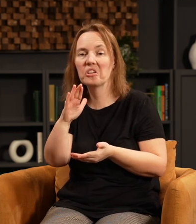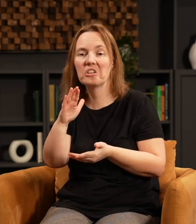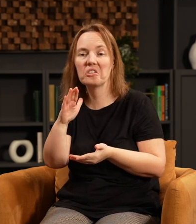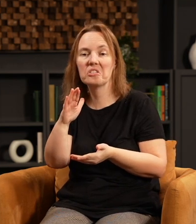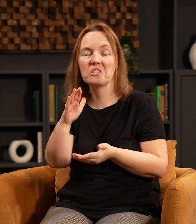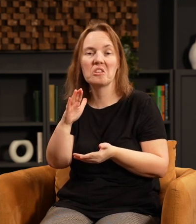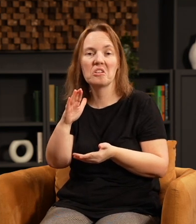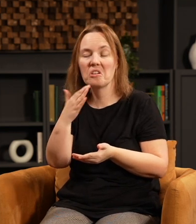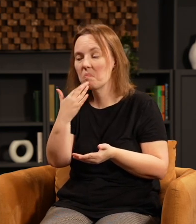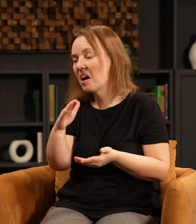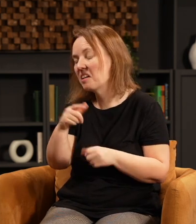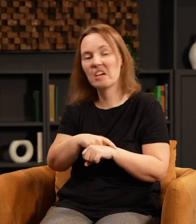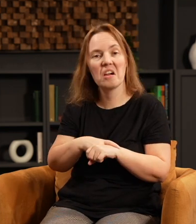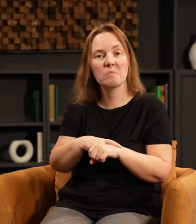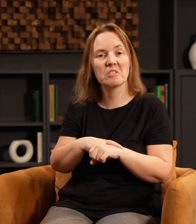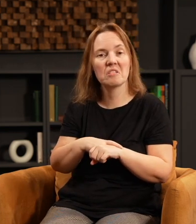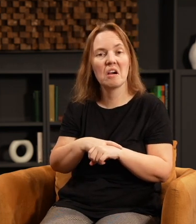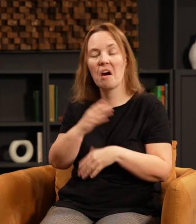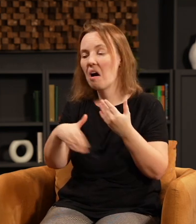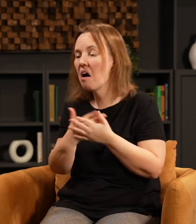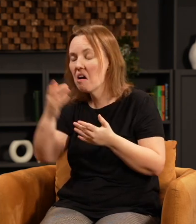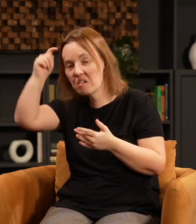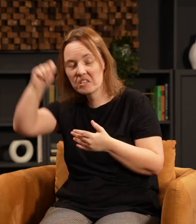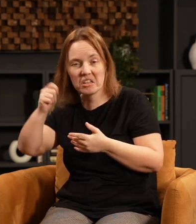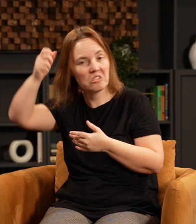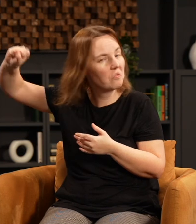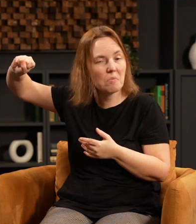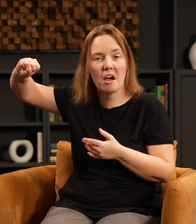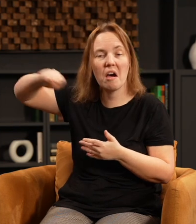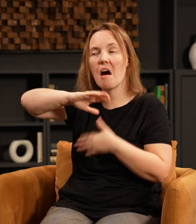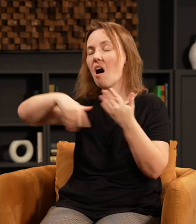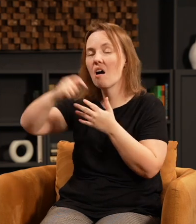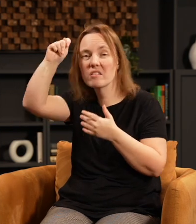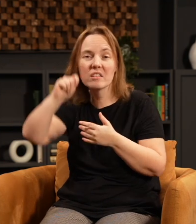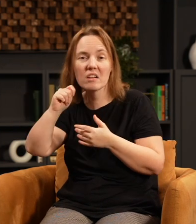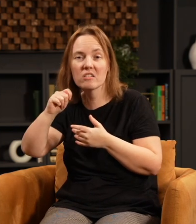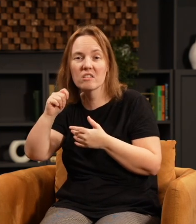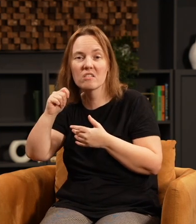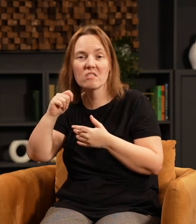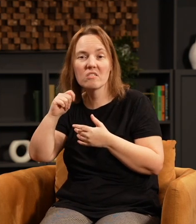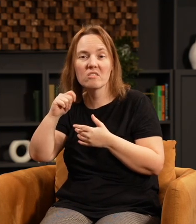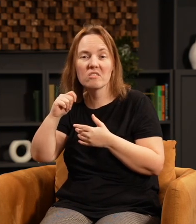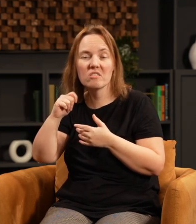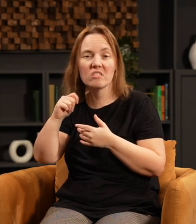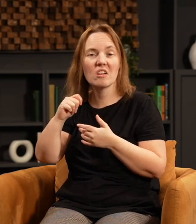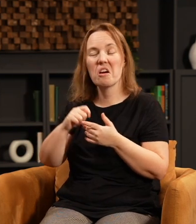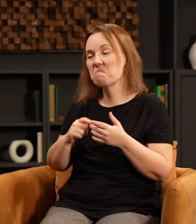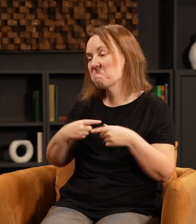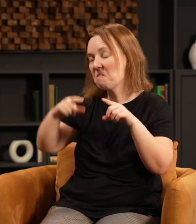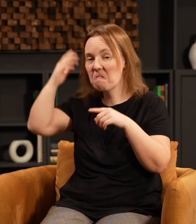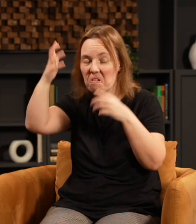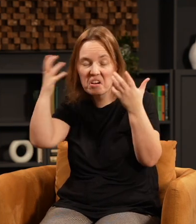spots. All teenagers rebel. All teenagers sow their wild oats. All teenagers go through these